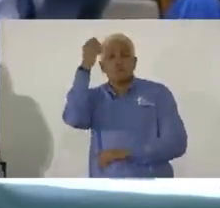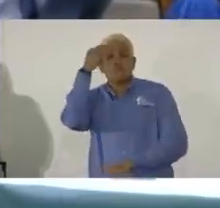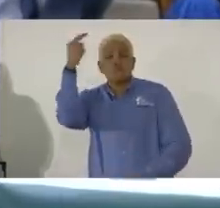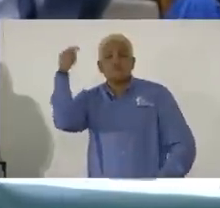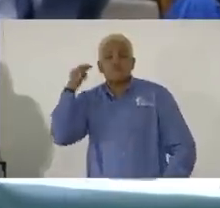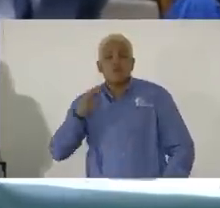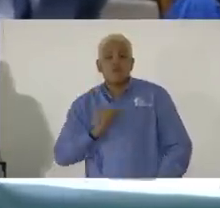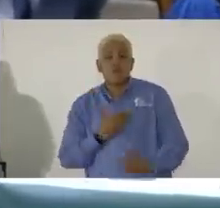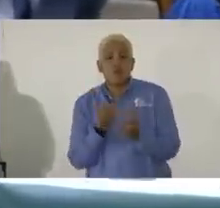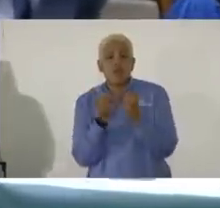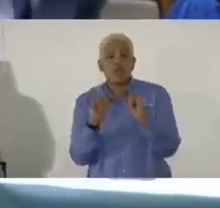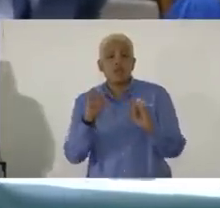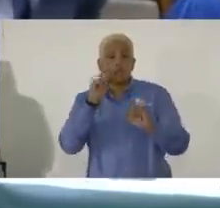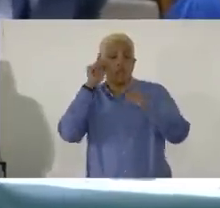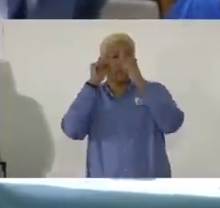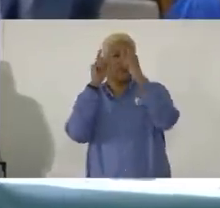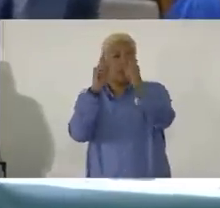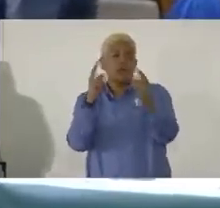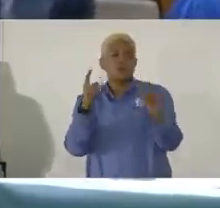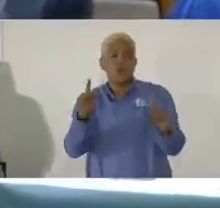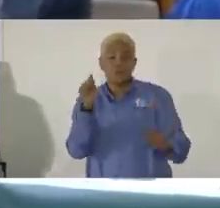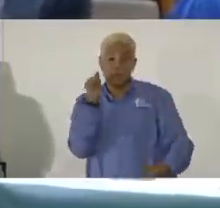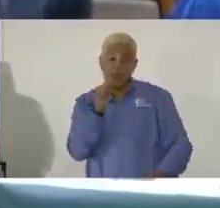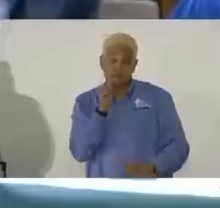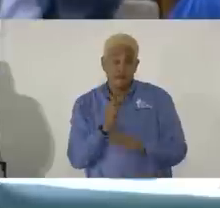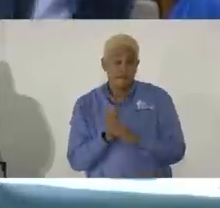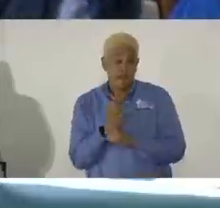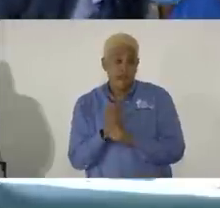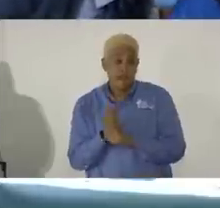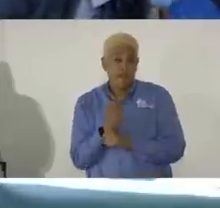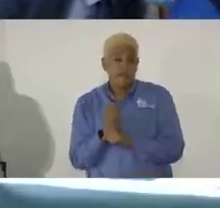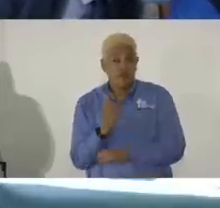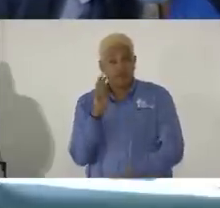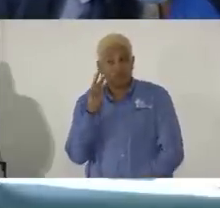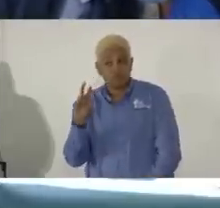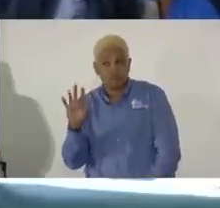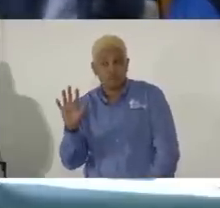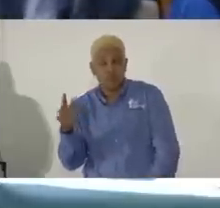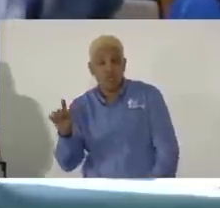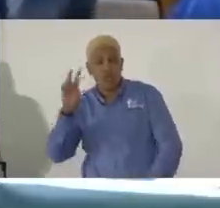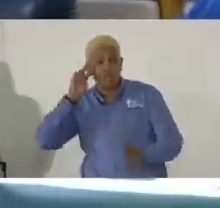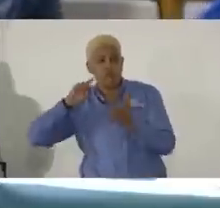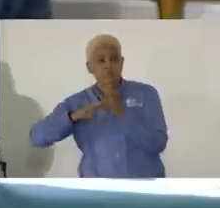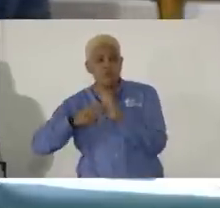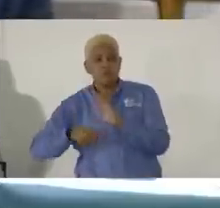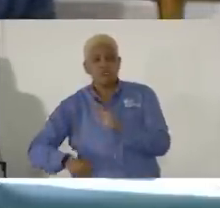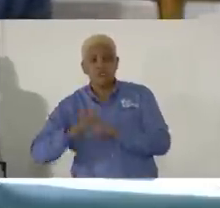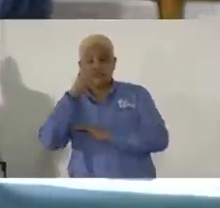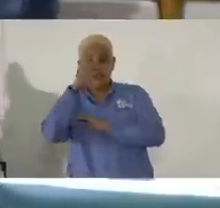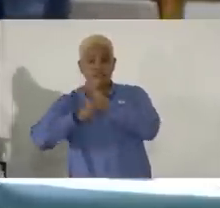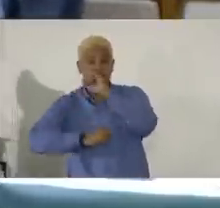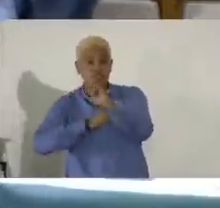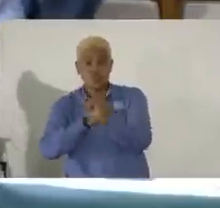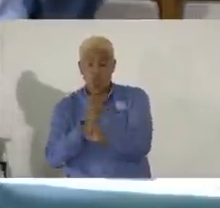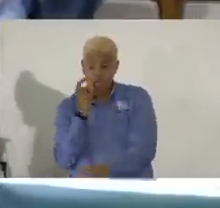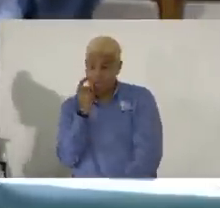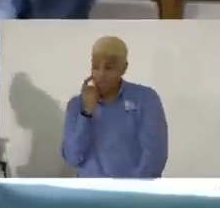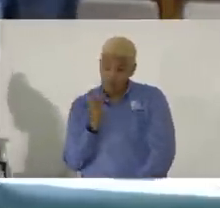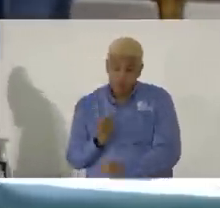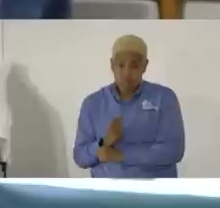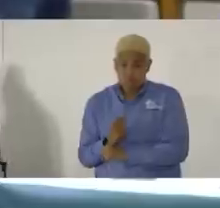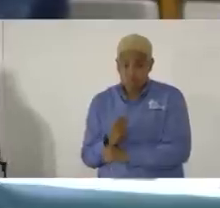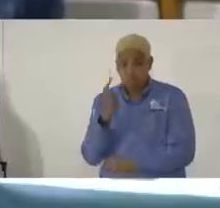of our independence milestone every 5 years. The purpose of these 5 yearly commemorations